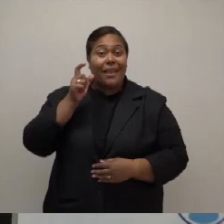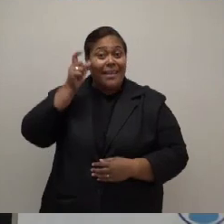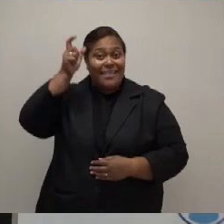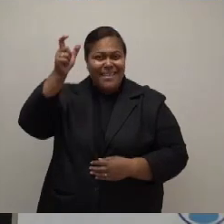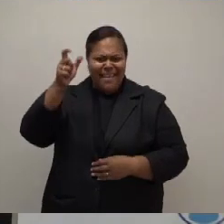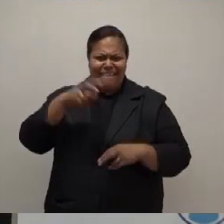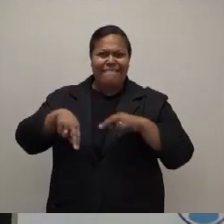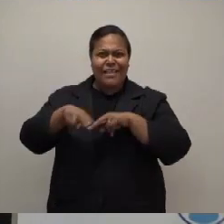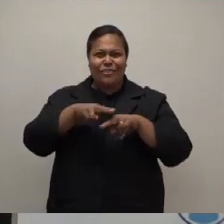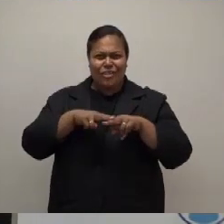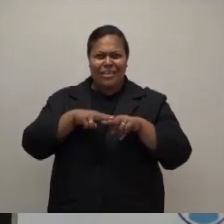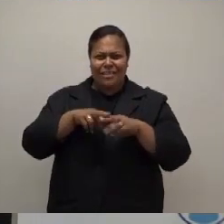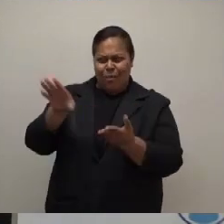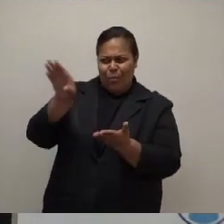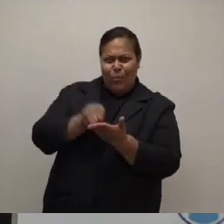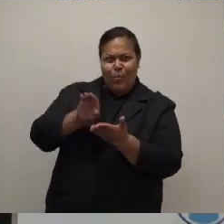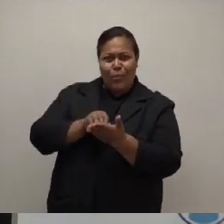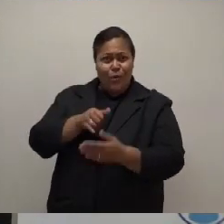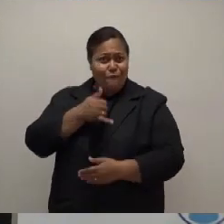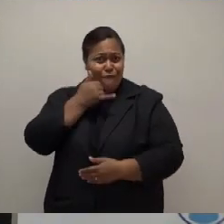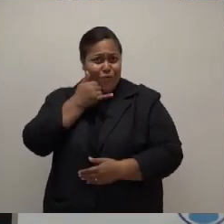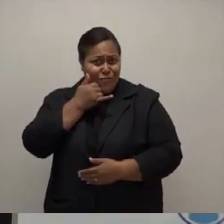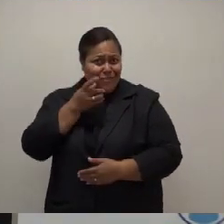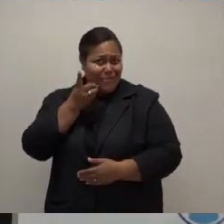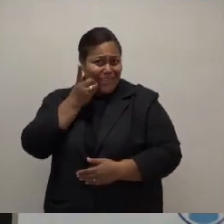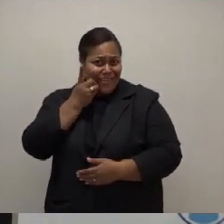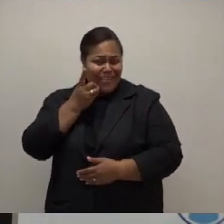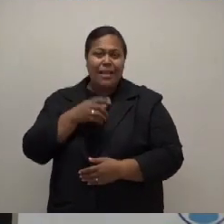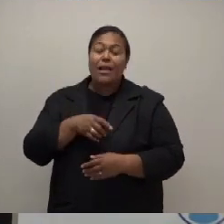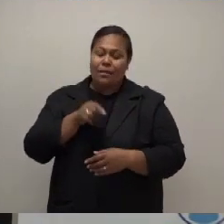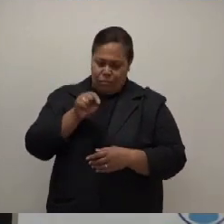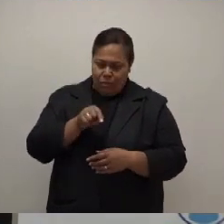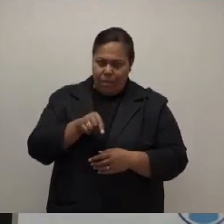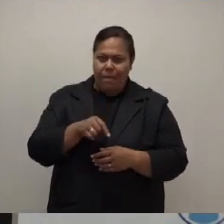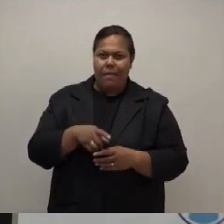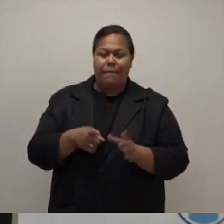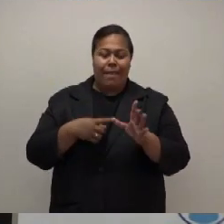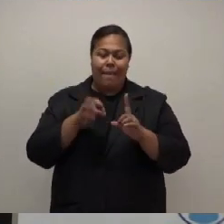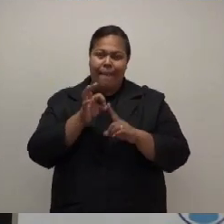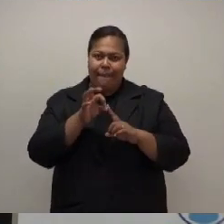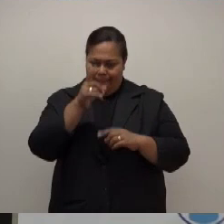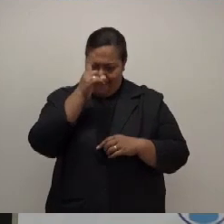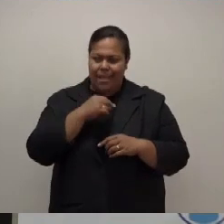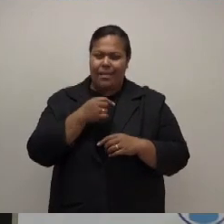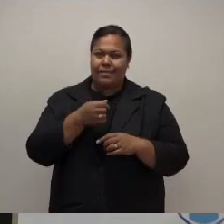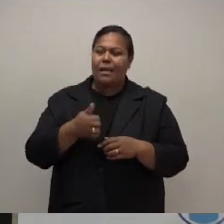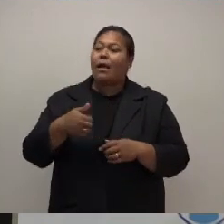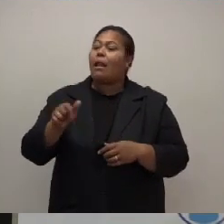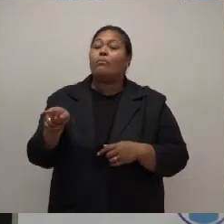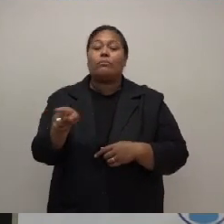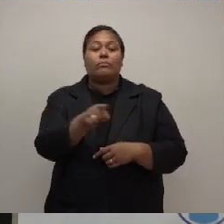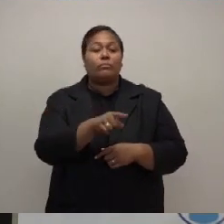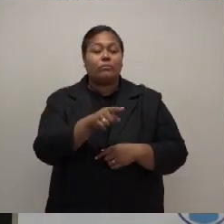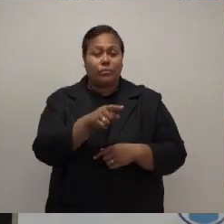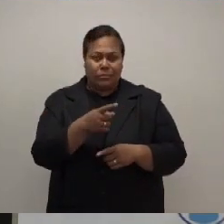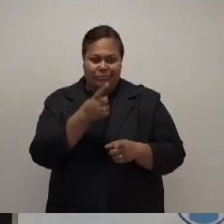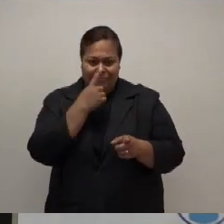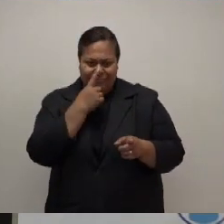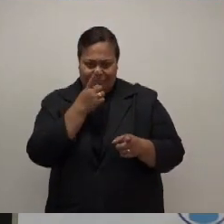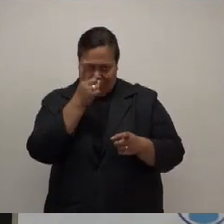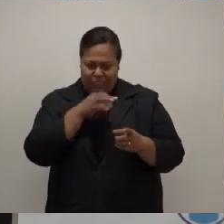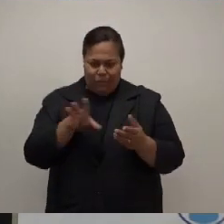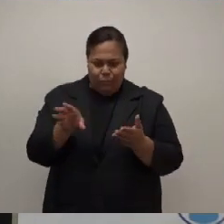careFIJI app, a powerful new tool that allows us to notify users if they are exposed to the